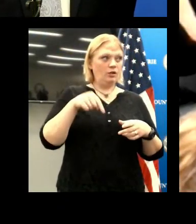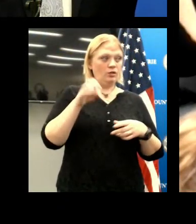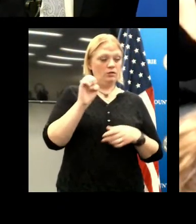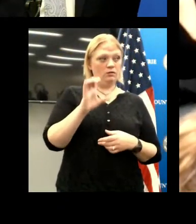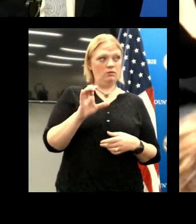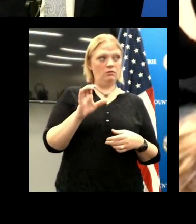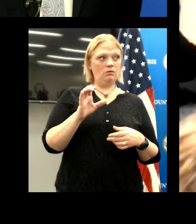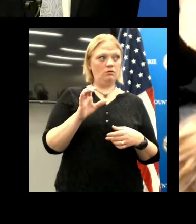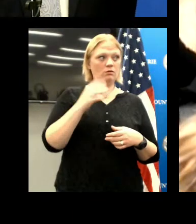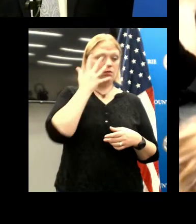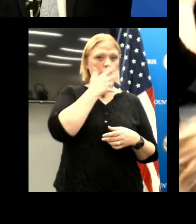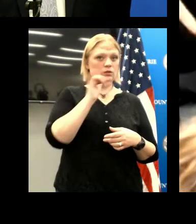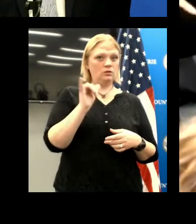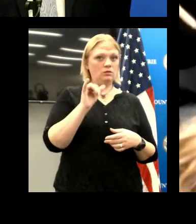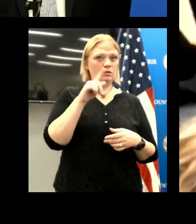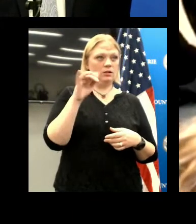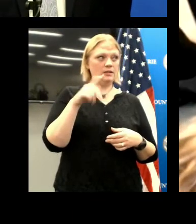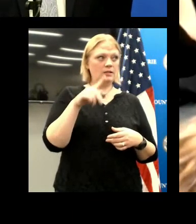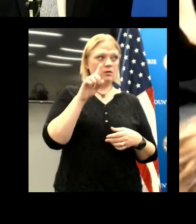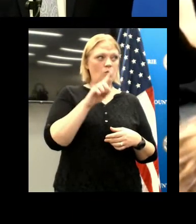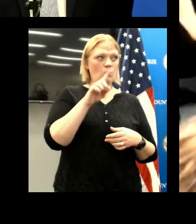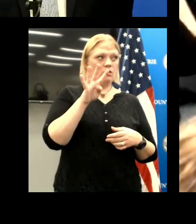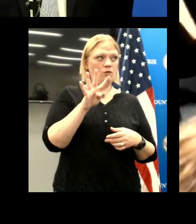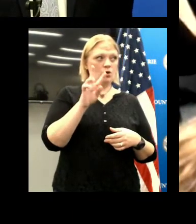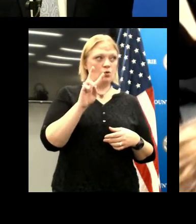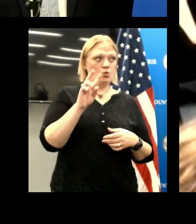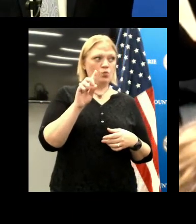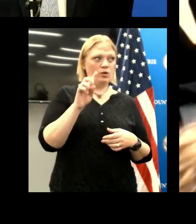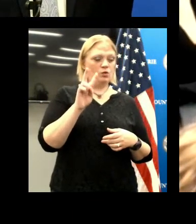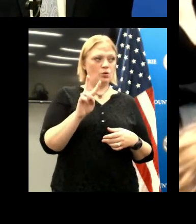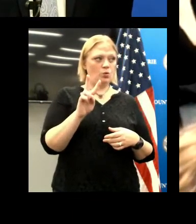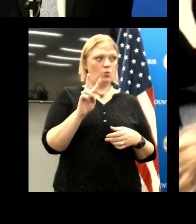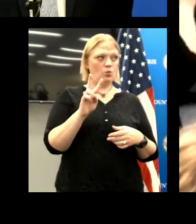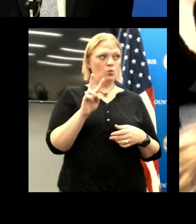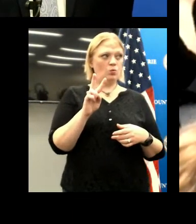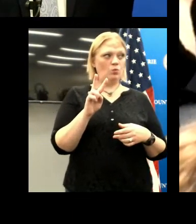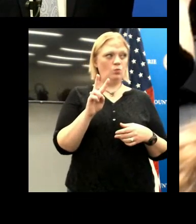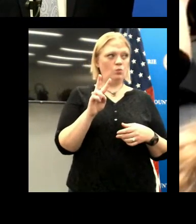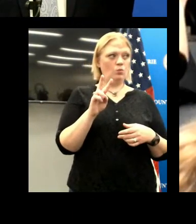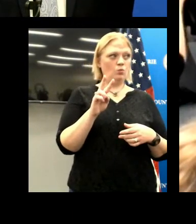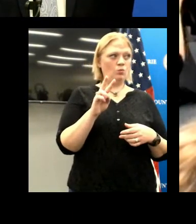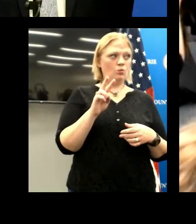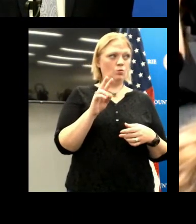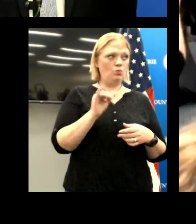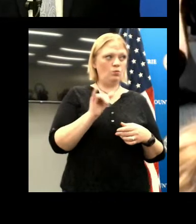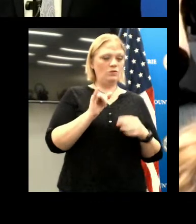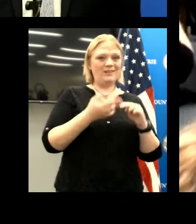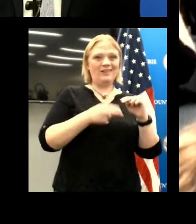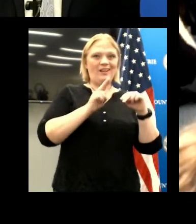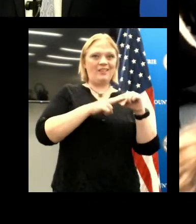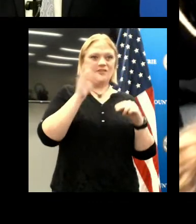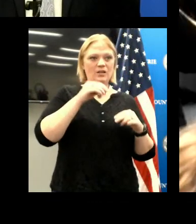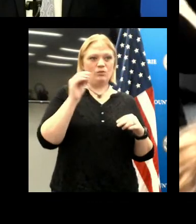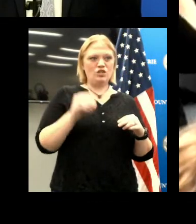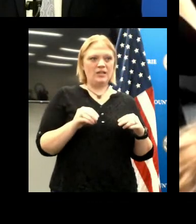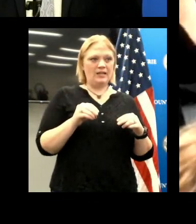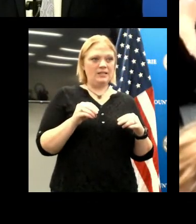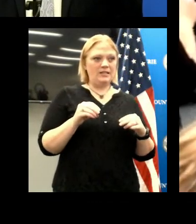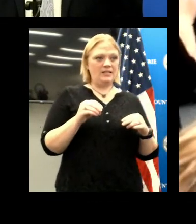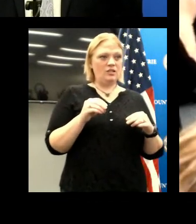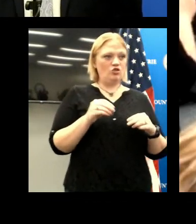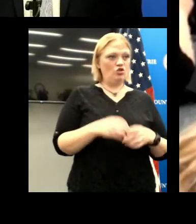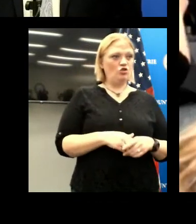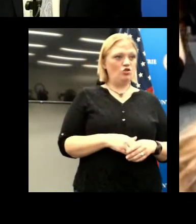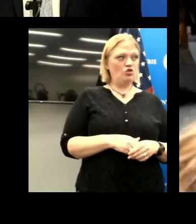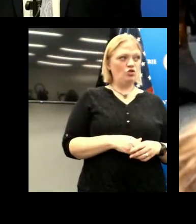County? It looks like the zip code of 14212 is one where there has been an elevated percentage of 3% or